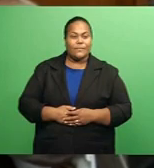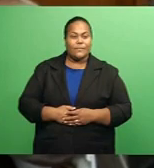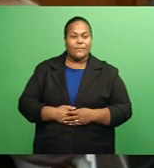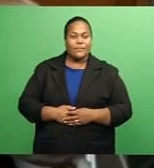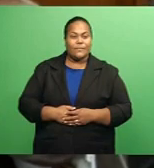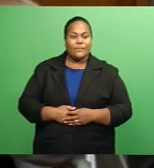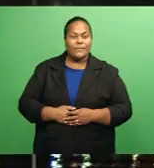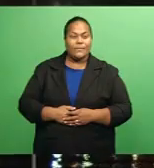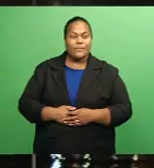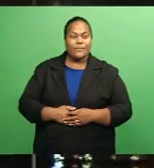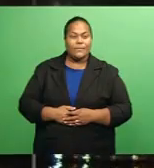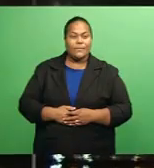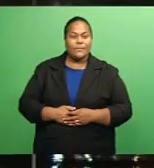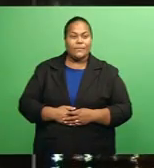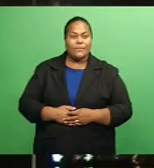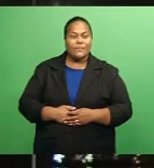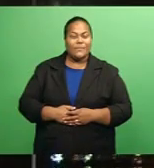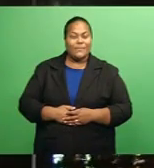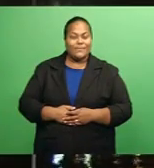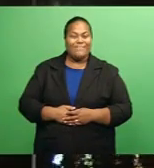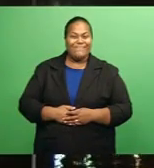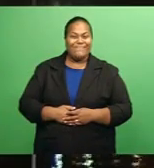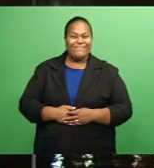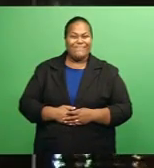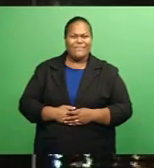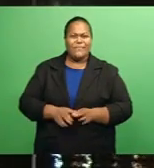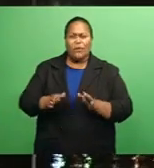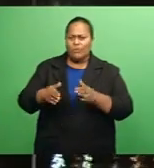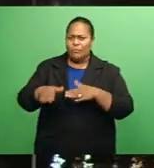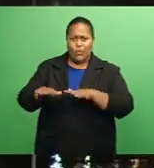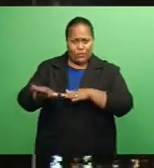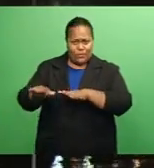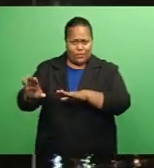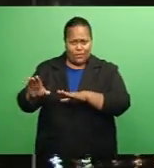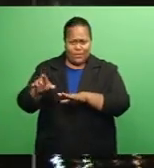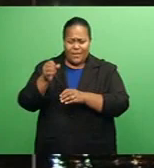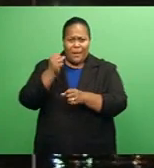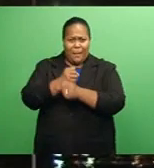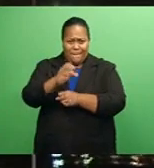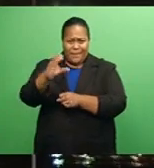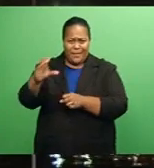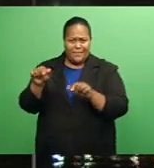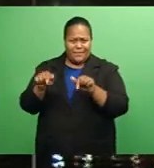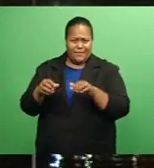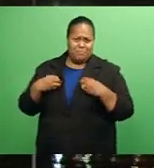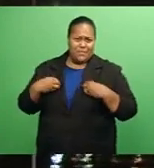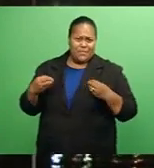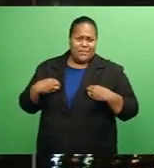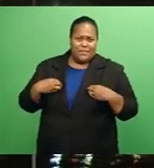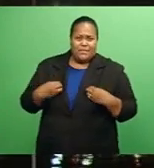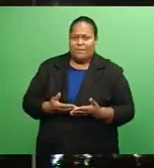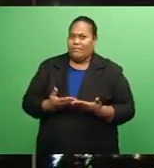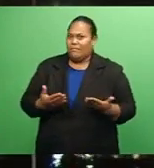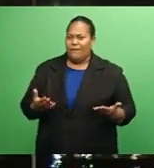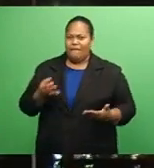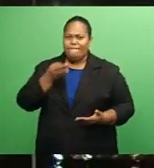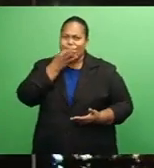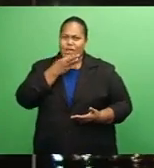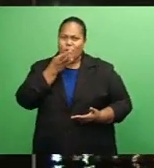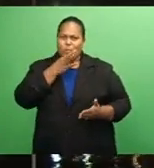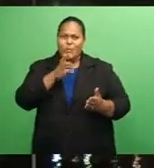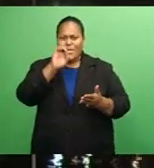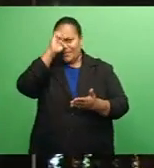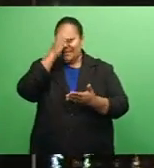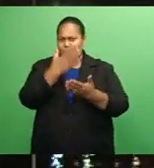to our children. The textile, clothing and footwear industry continues to face a shortage of